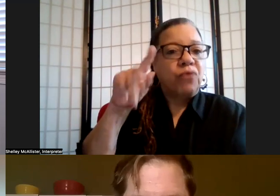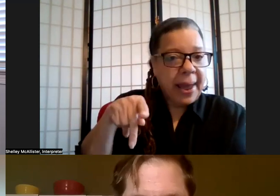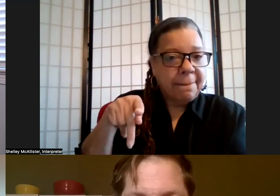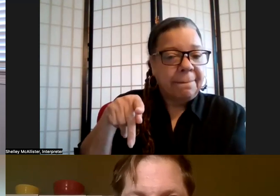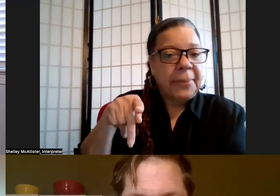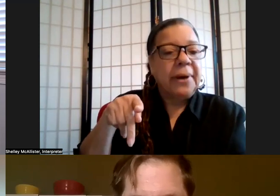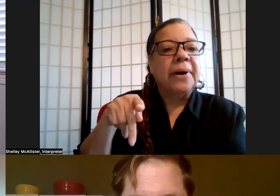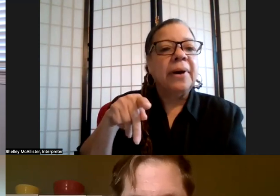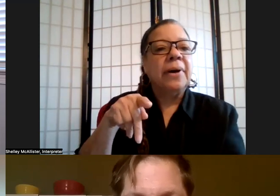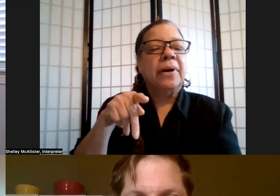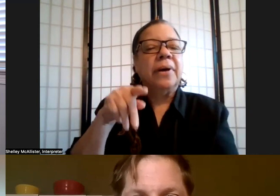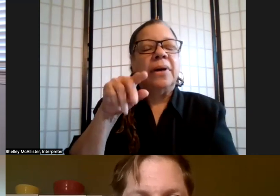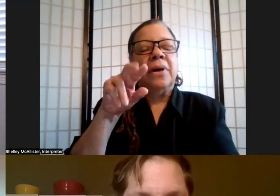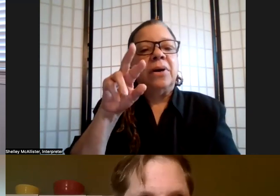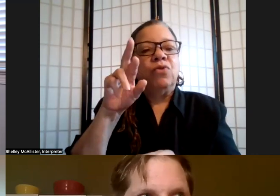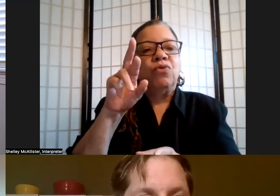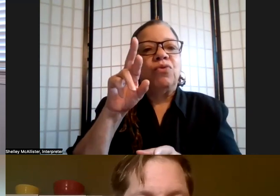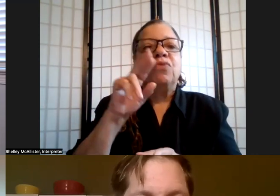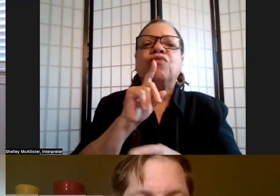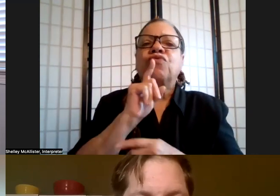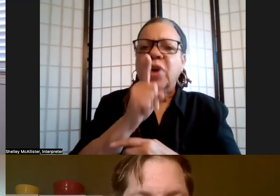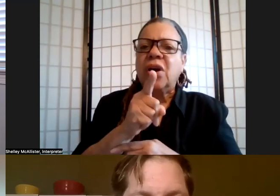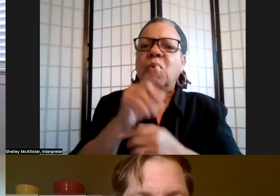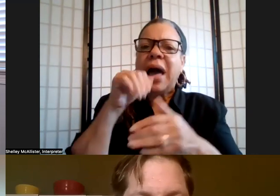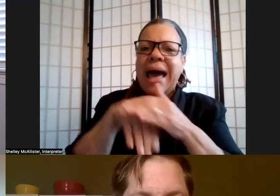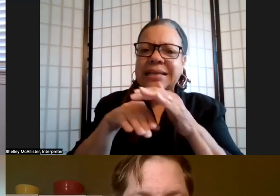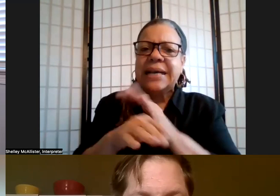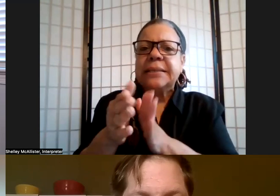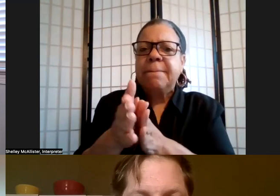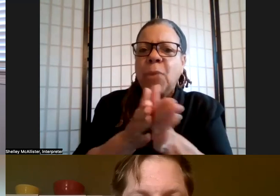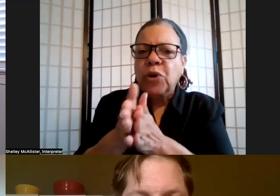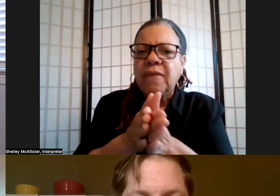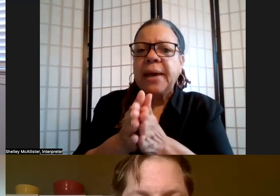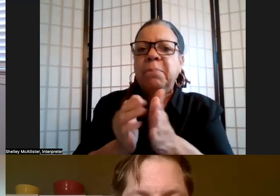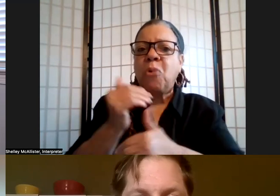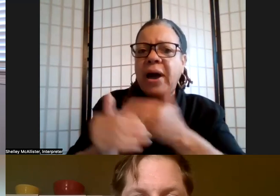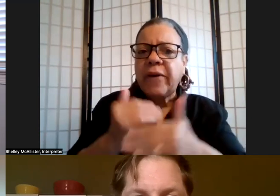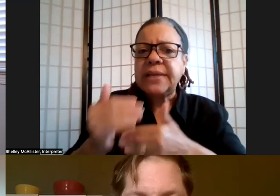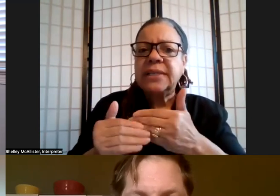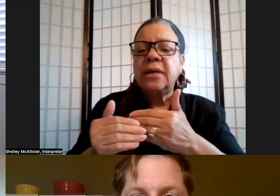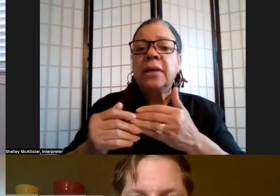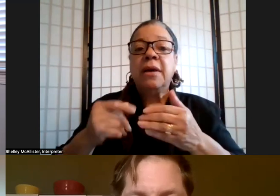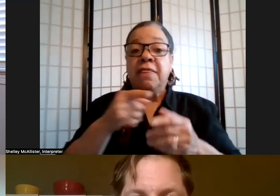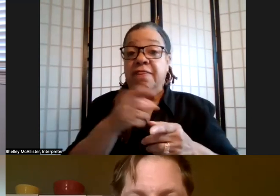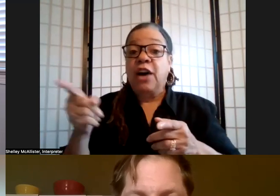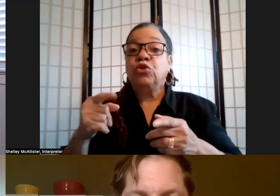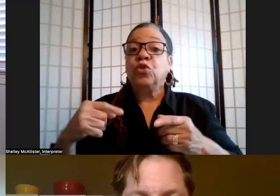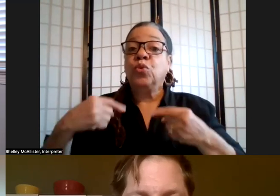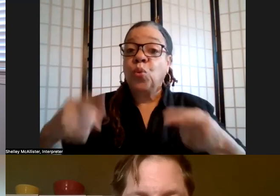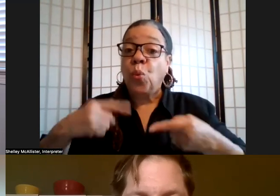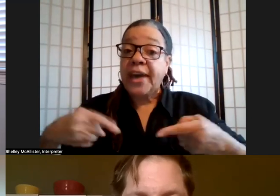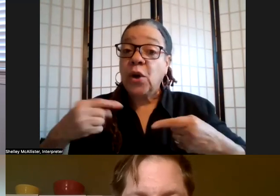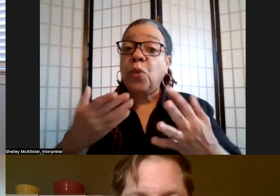Progress, I think is the acronym. And they will do wheel throughs of your facility